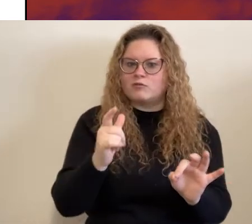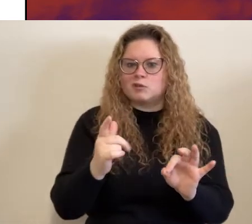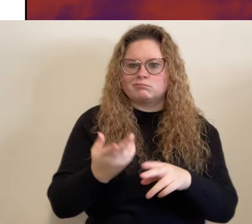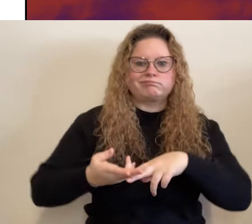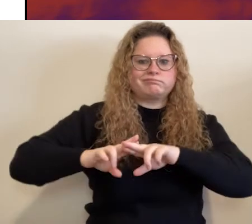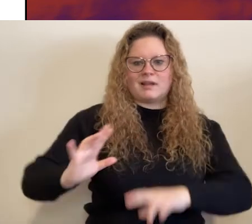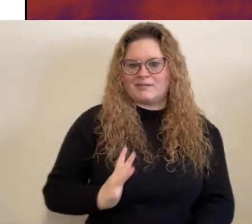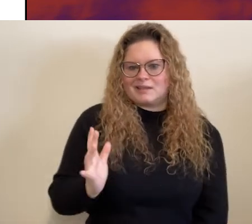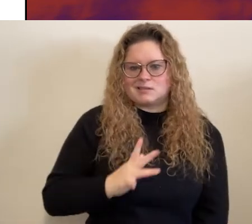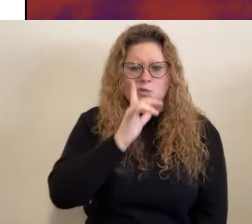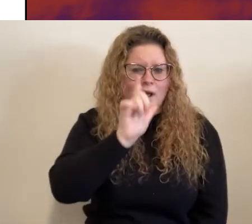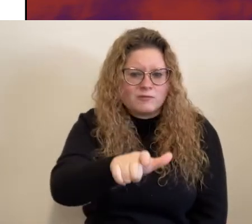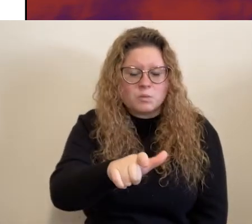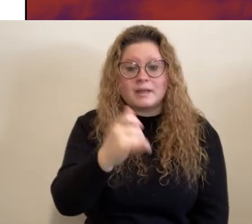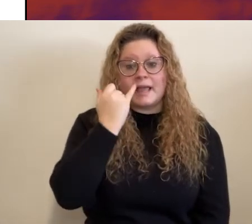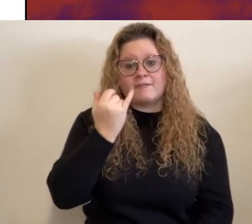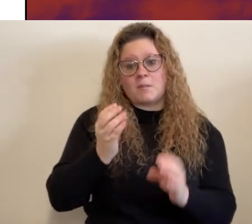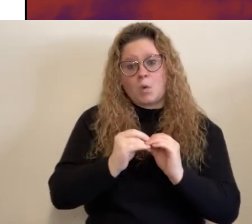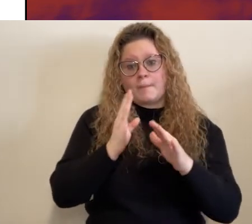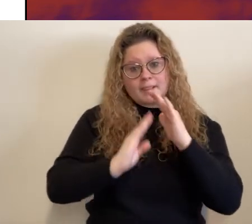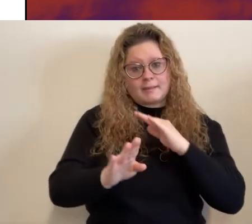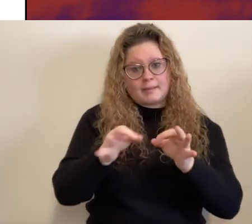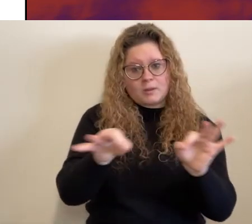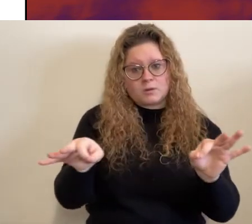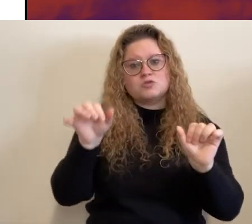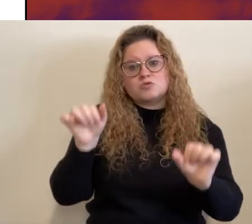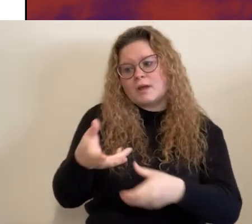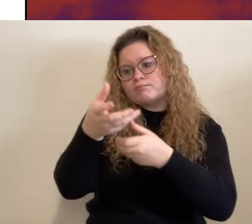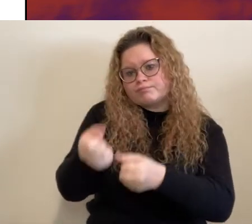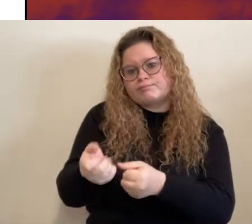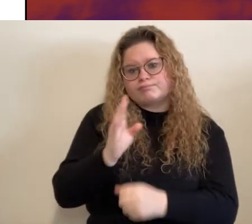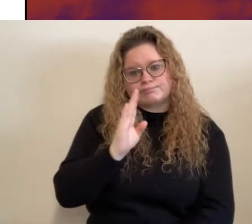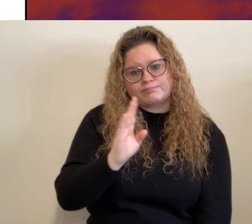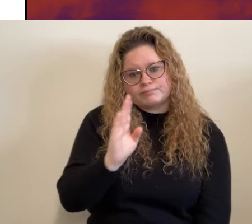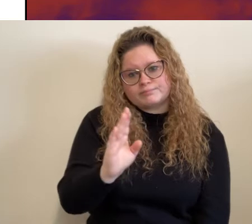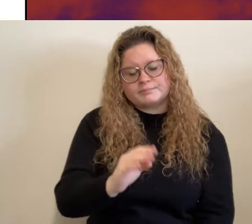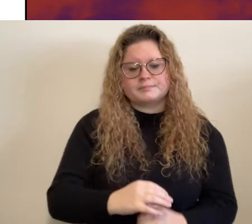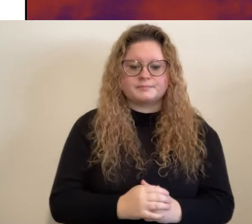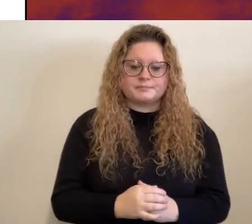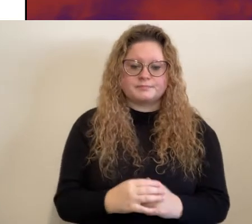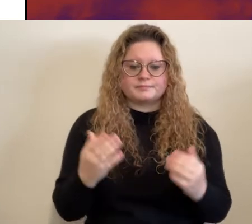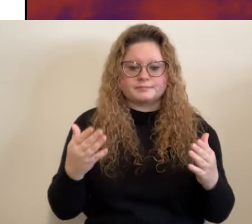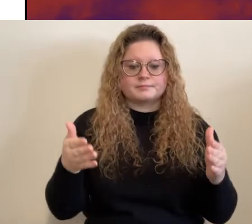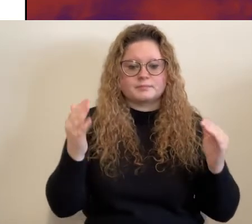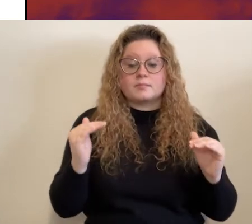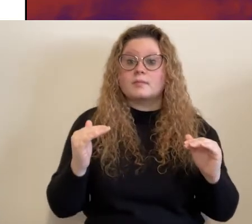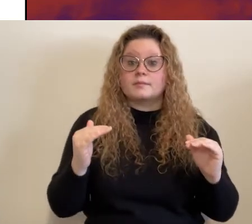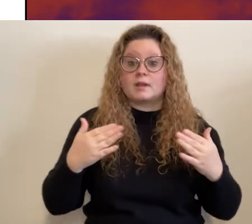those sorts of things. Read the layers of a human being. So you can